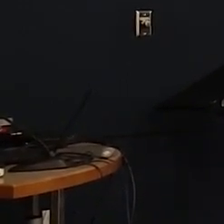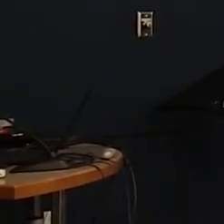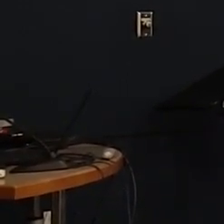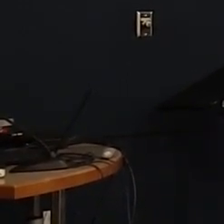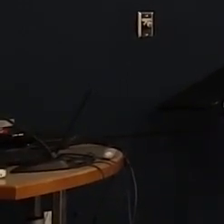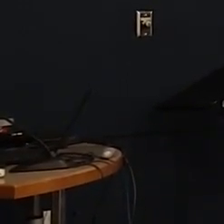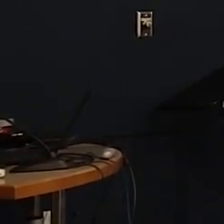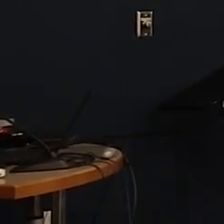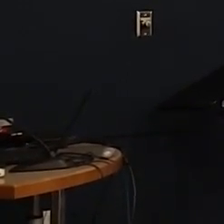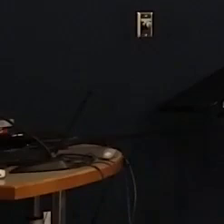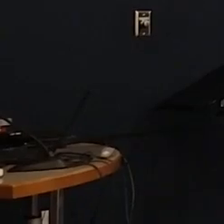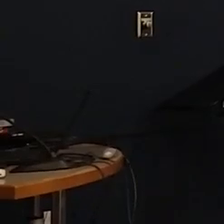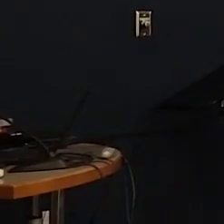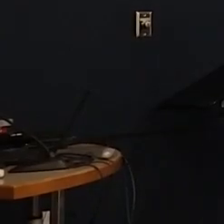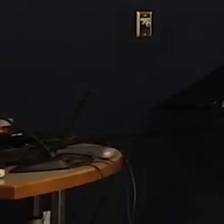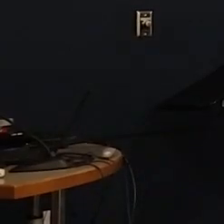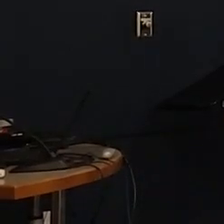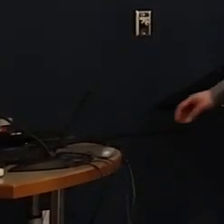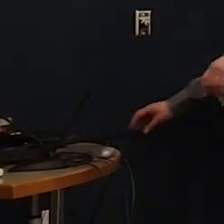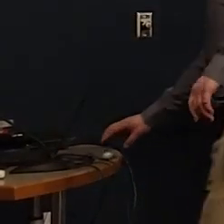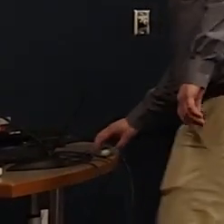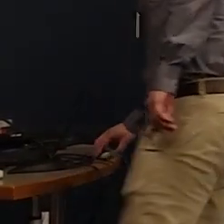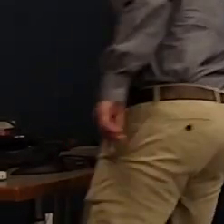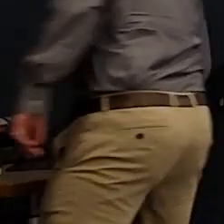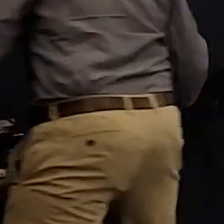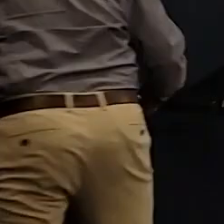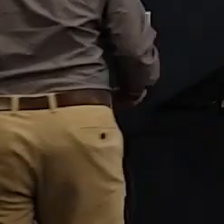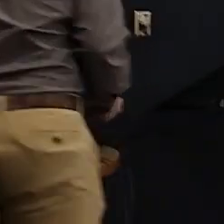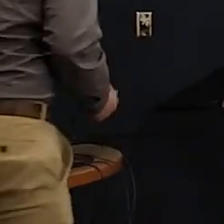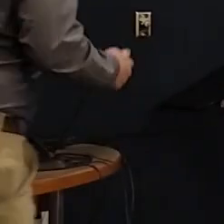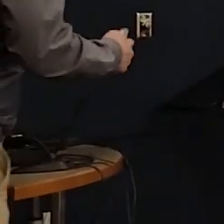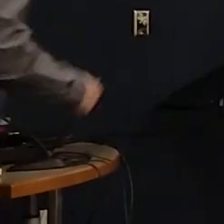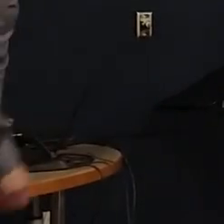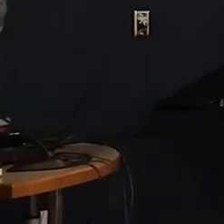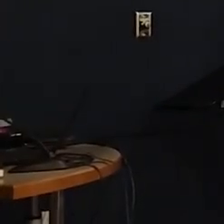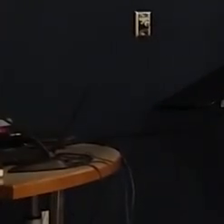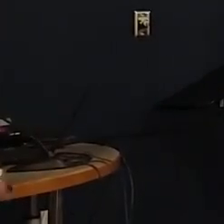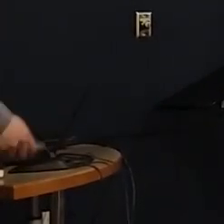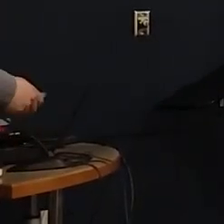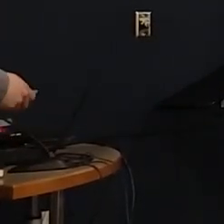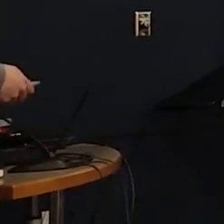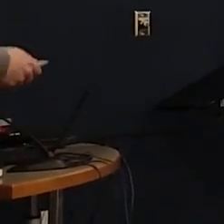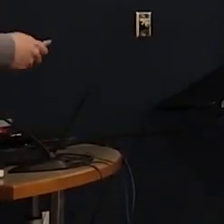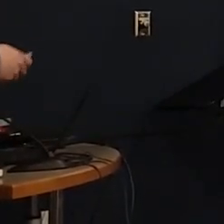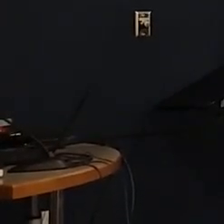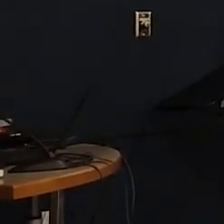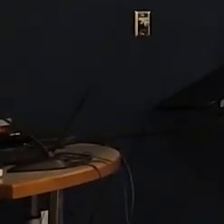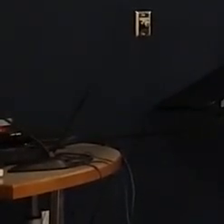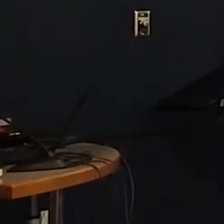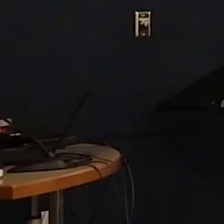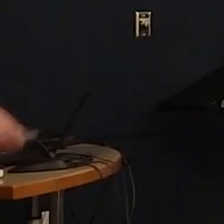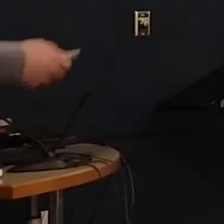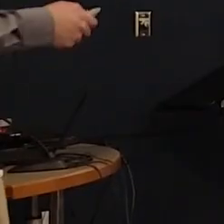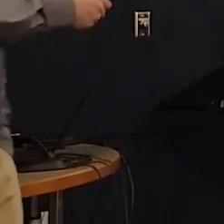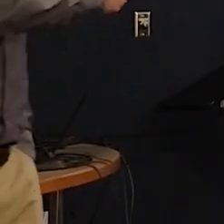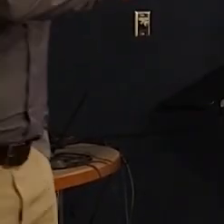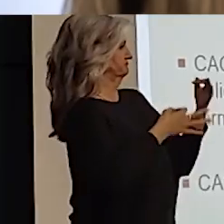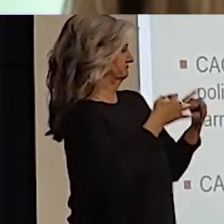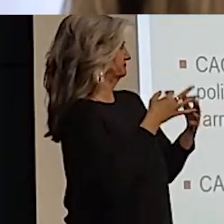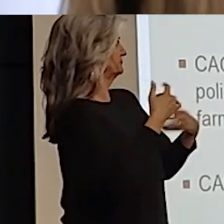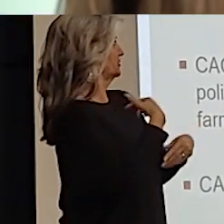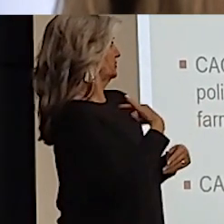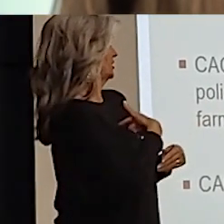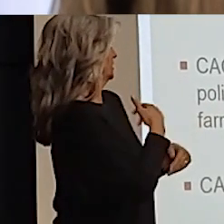entity, just wanted to make that clear. Those folks are coming down on the 29th for the field hearing. We are a group that